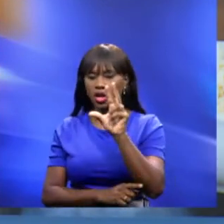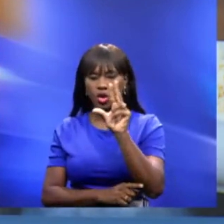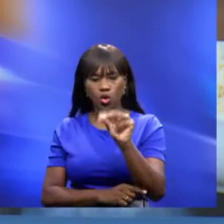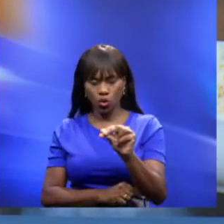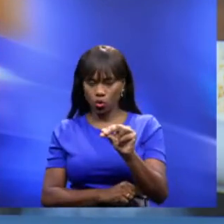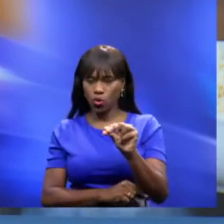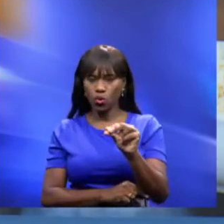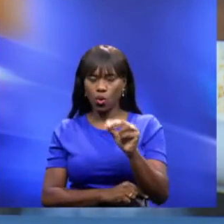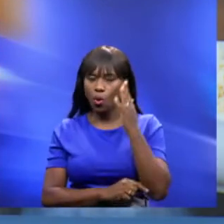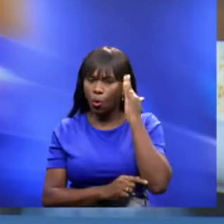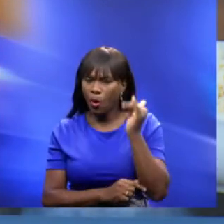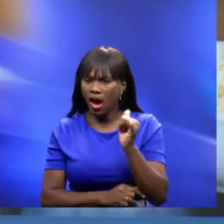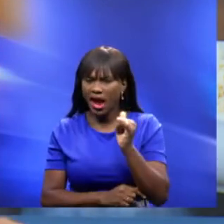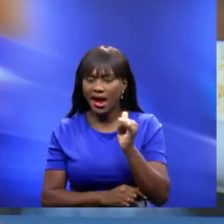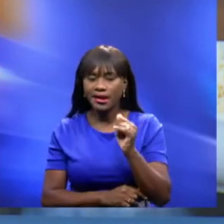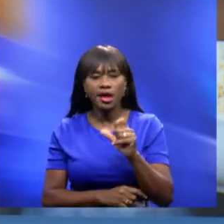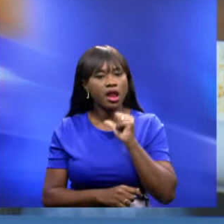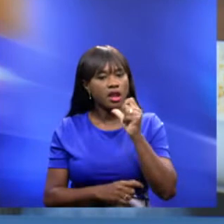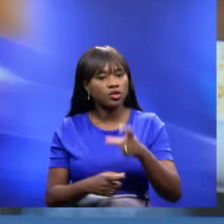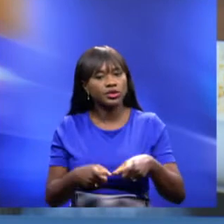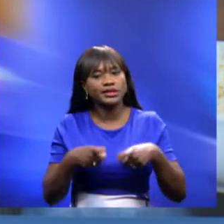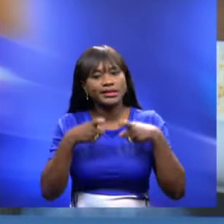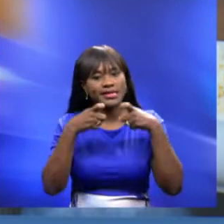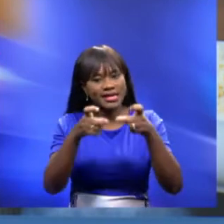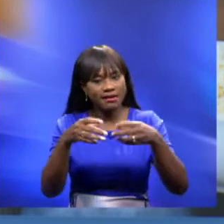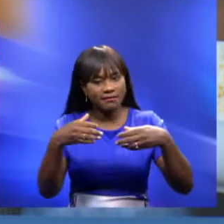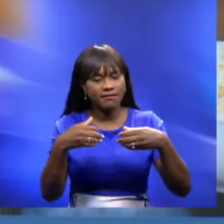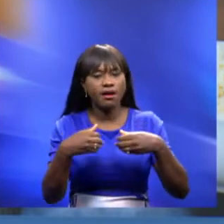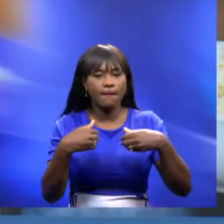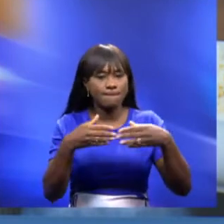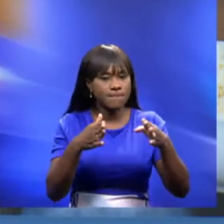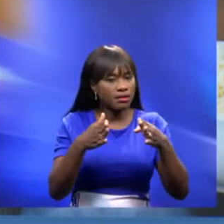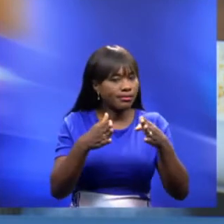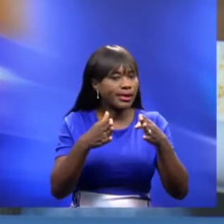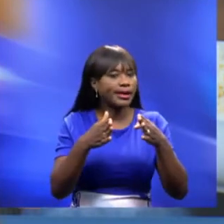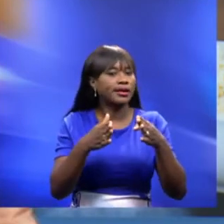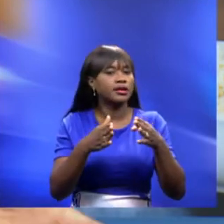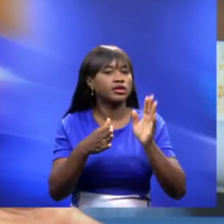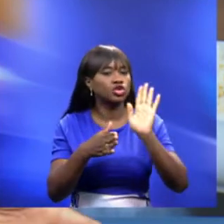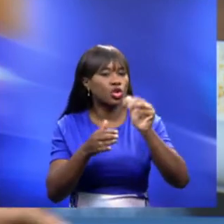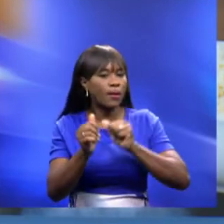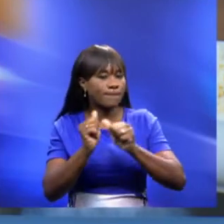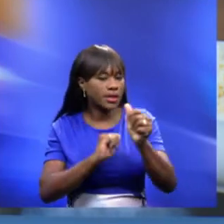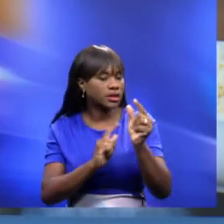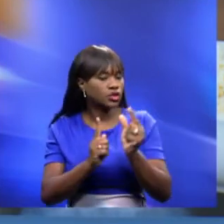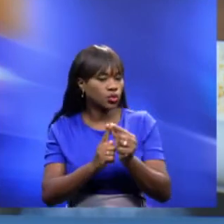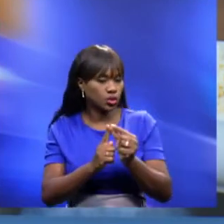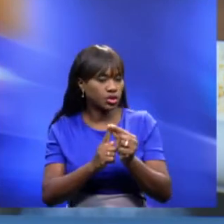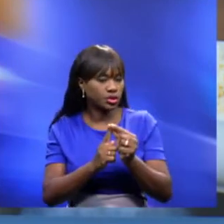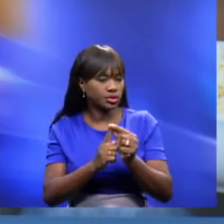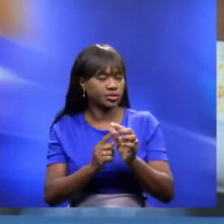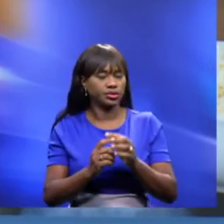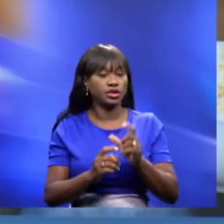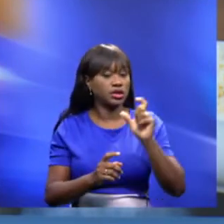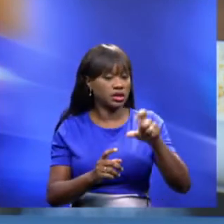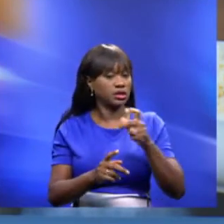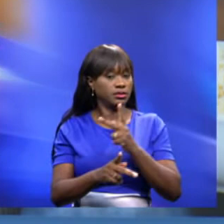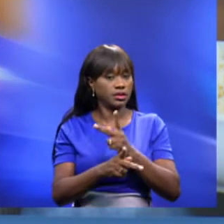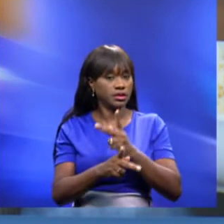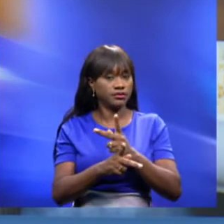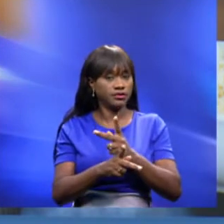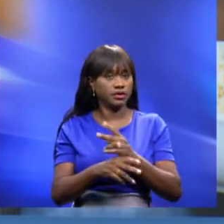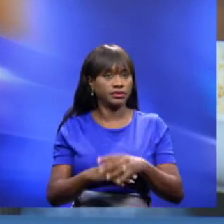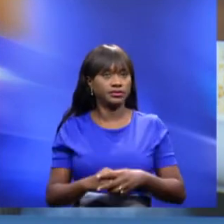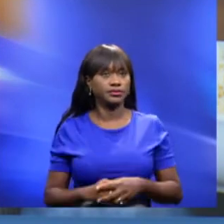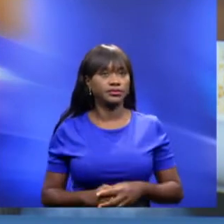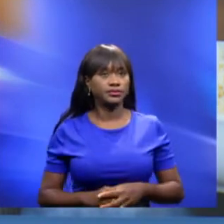safe, and the onus will be on us to ensure that, that we do that accordingly. And you see the thing that